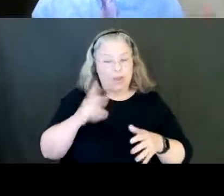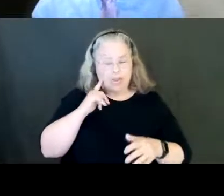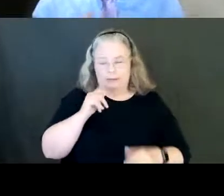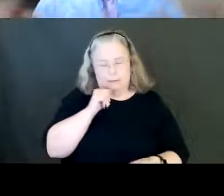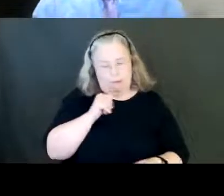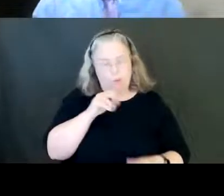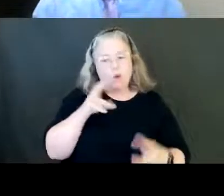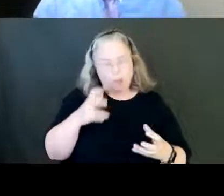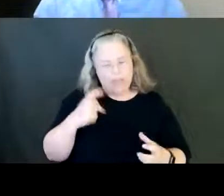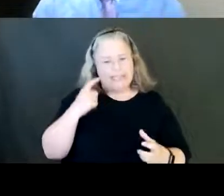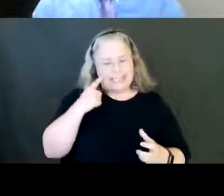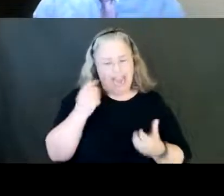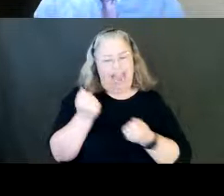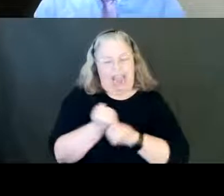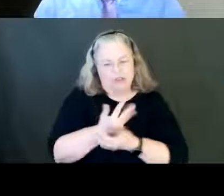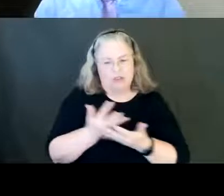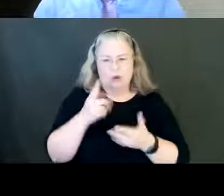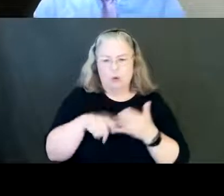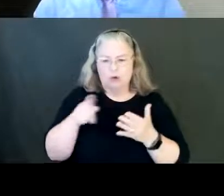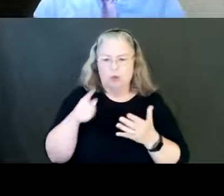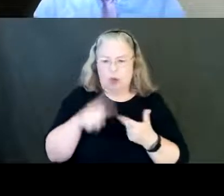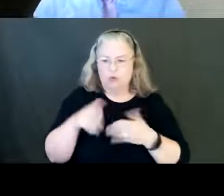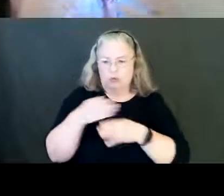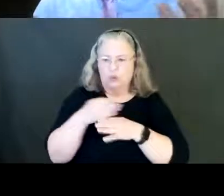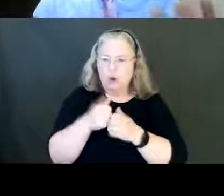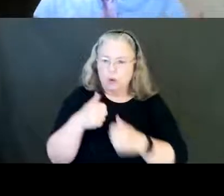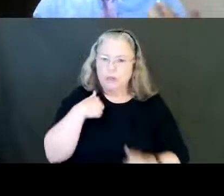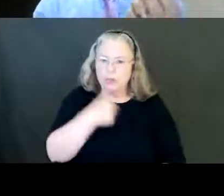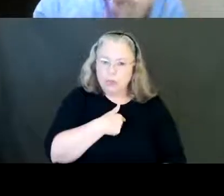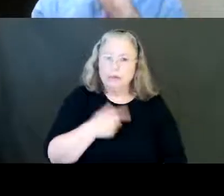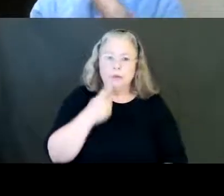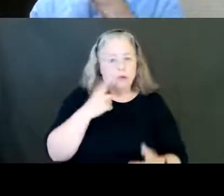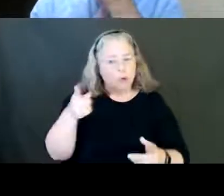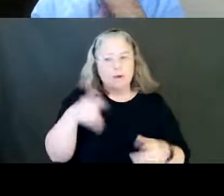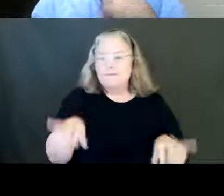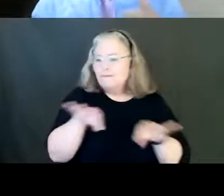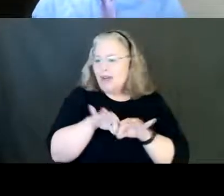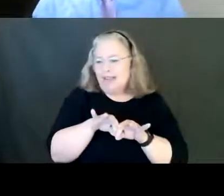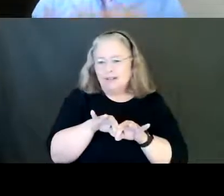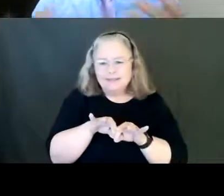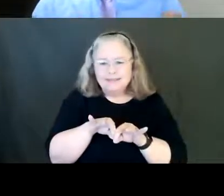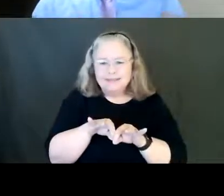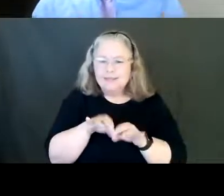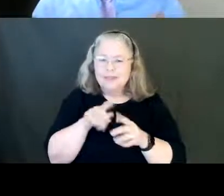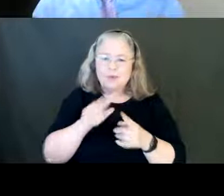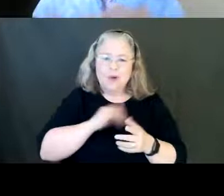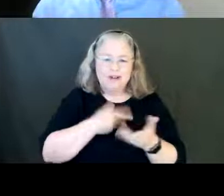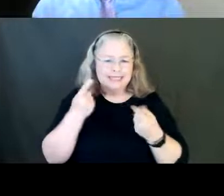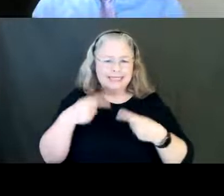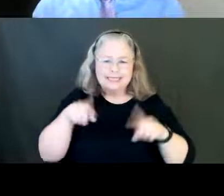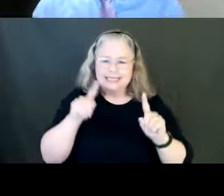gets into how you're vital to Calspark's success. Because we're in the planning phase, your partnership